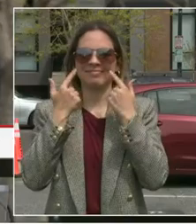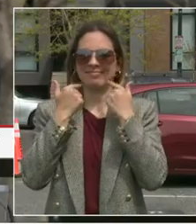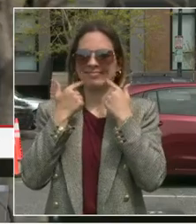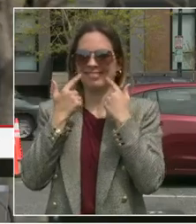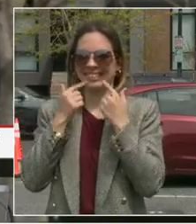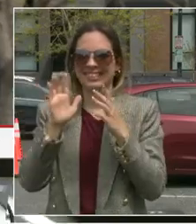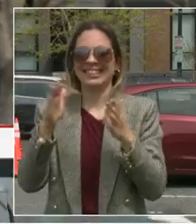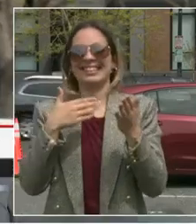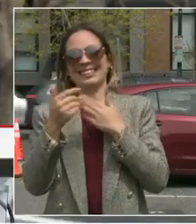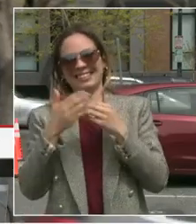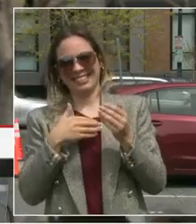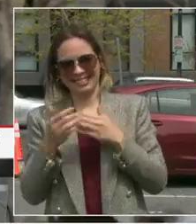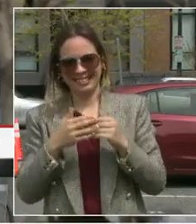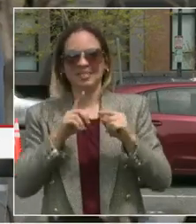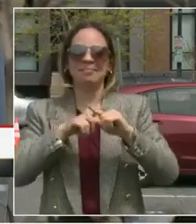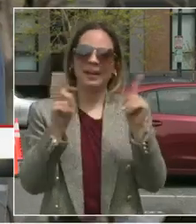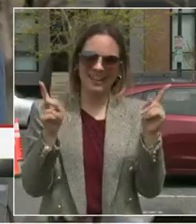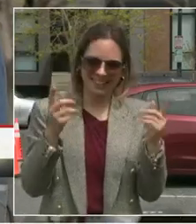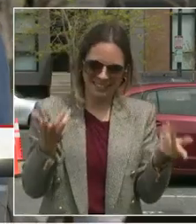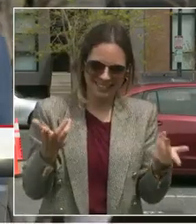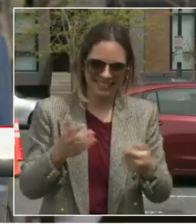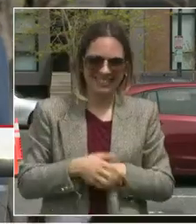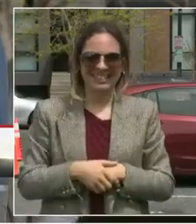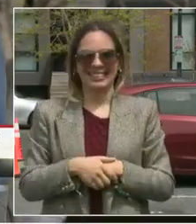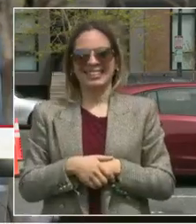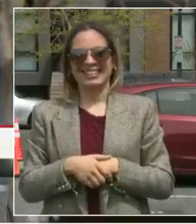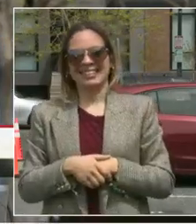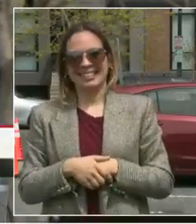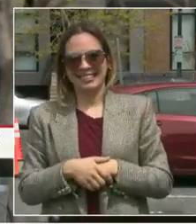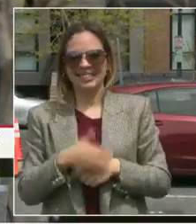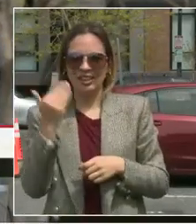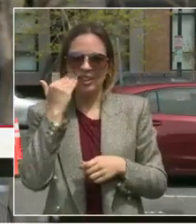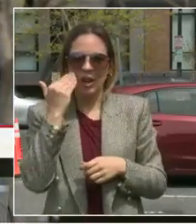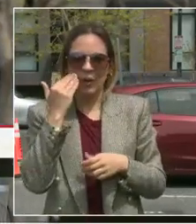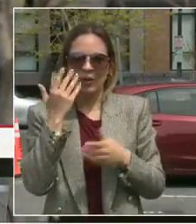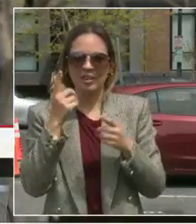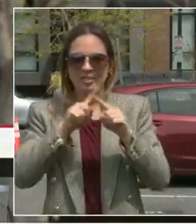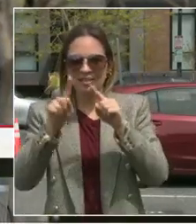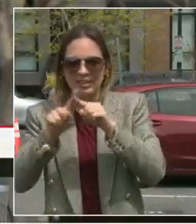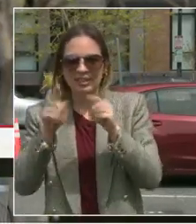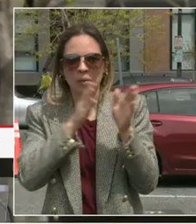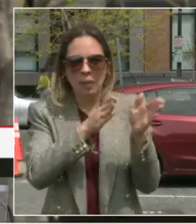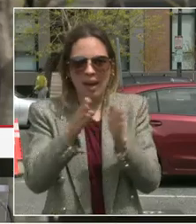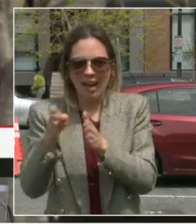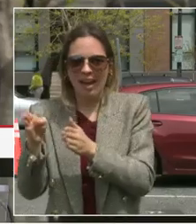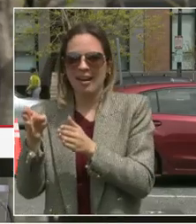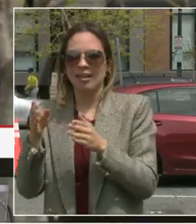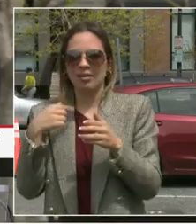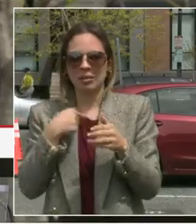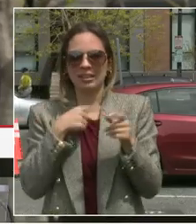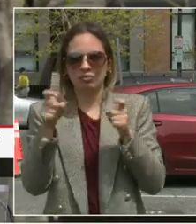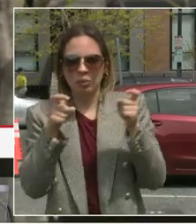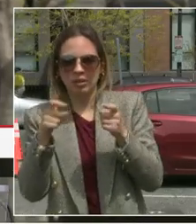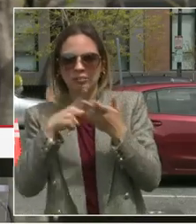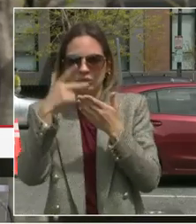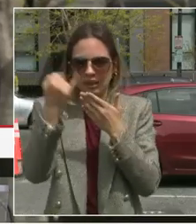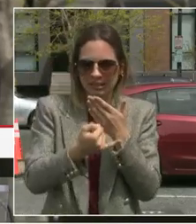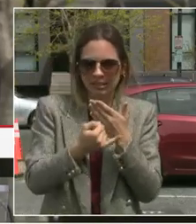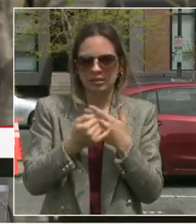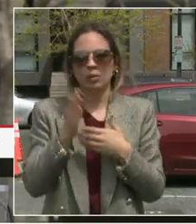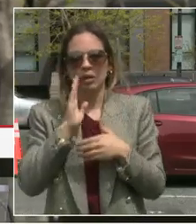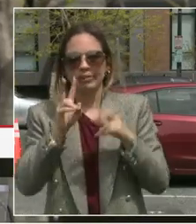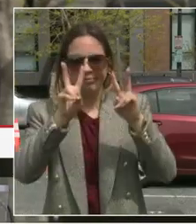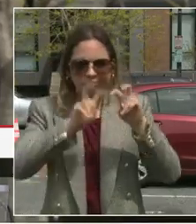But we do need, like, you know, all the different ways that we can control a project. And so we're going to examine